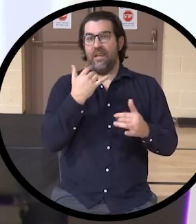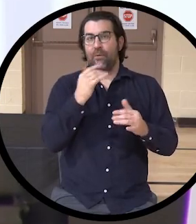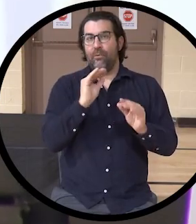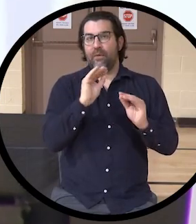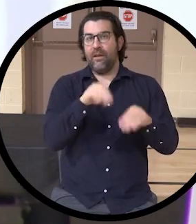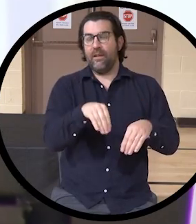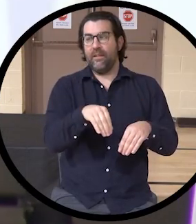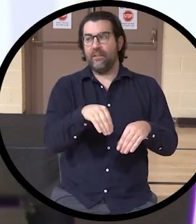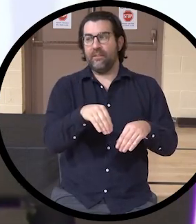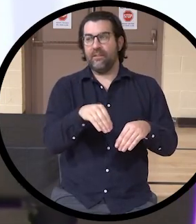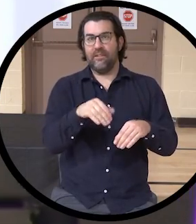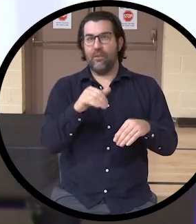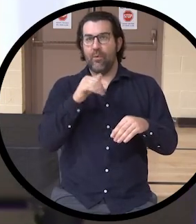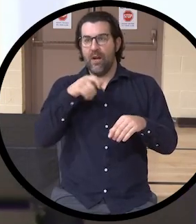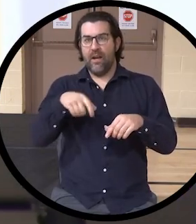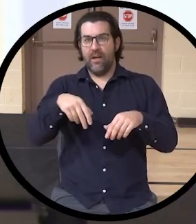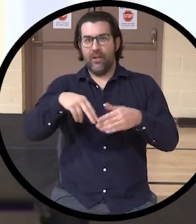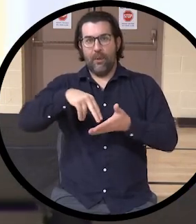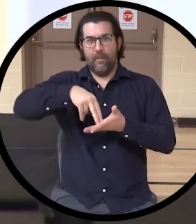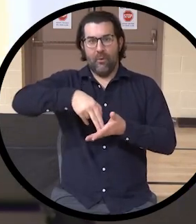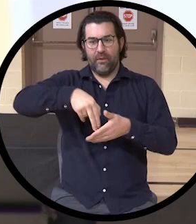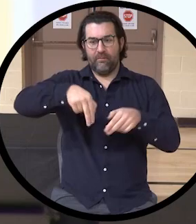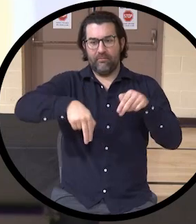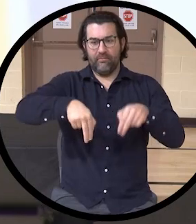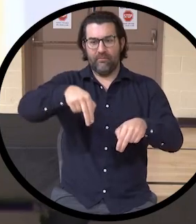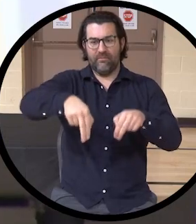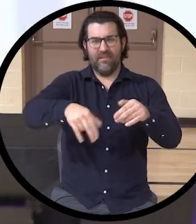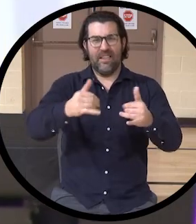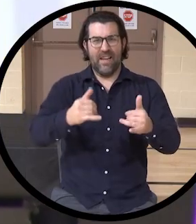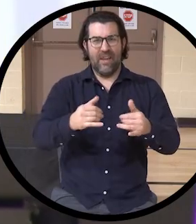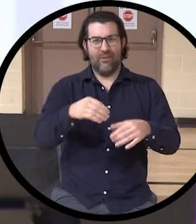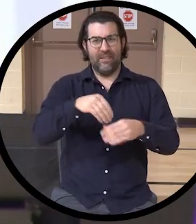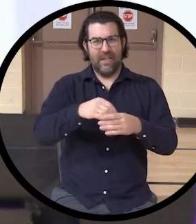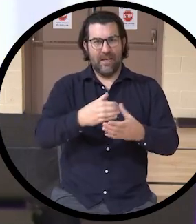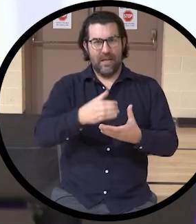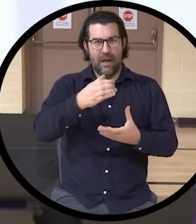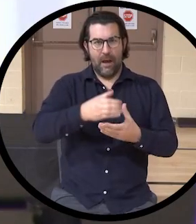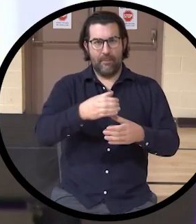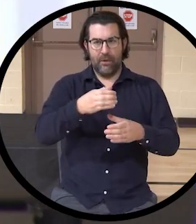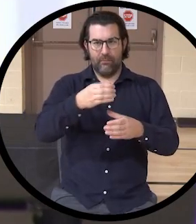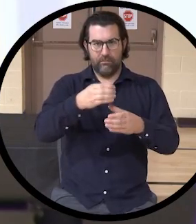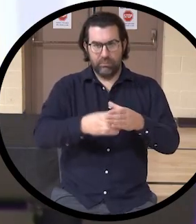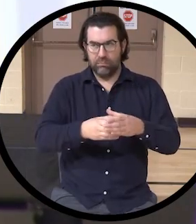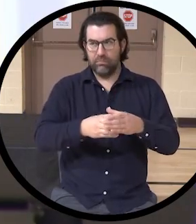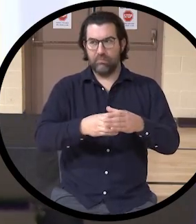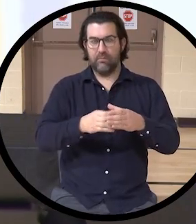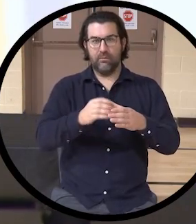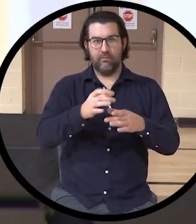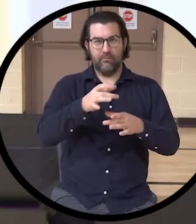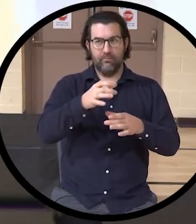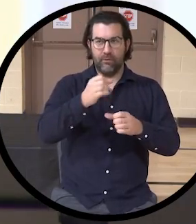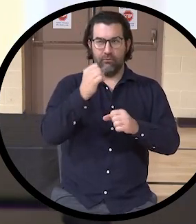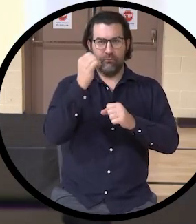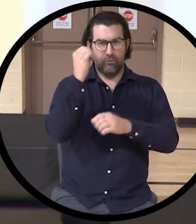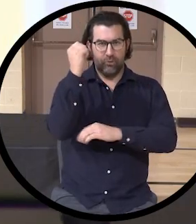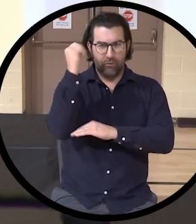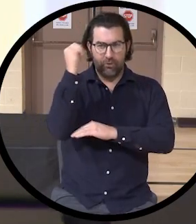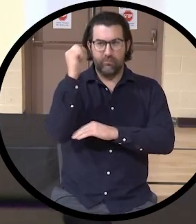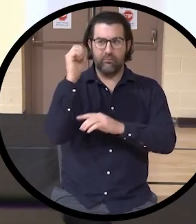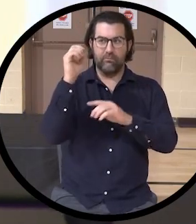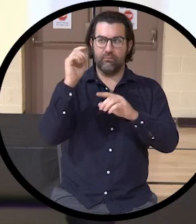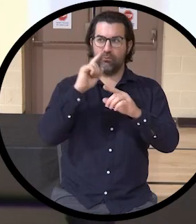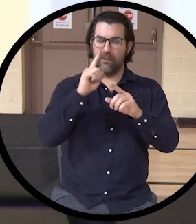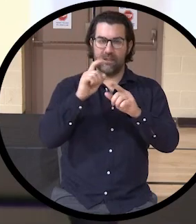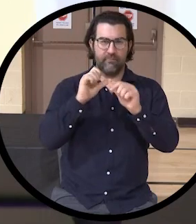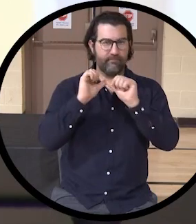instead of bolting down is in like a cup in the ground. Studies show they last twice as long, so